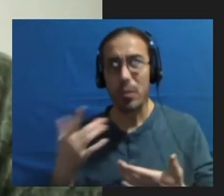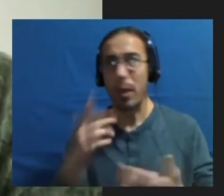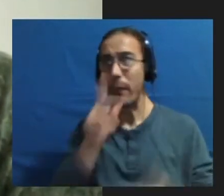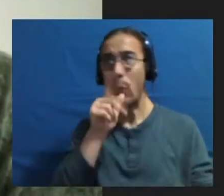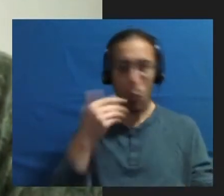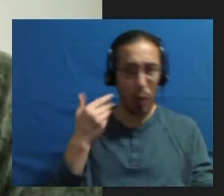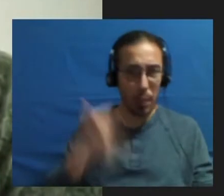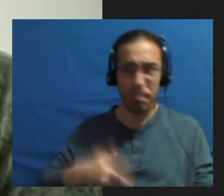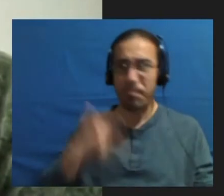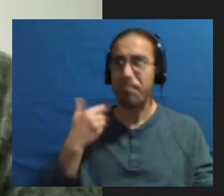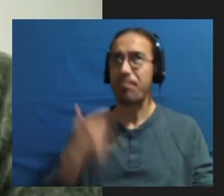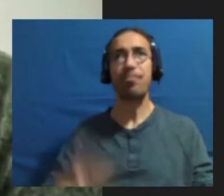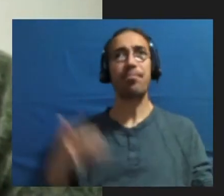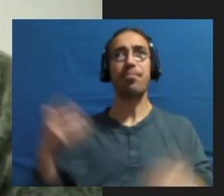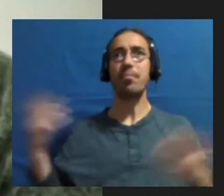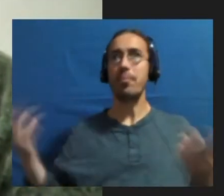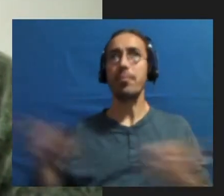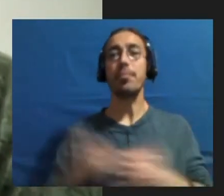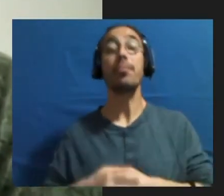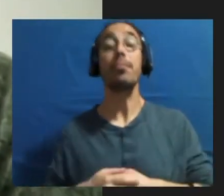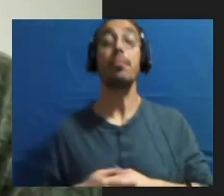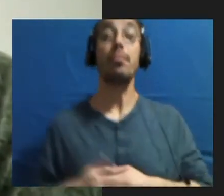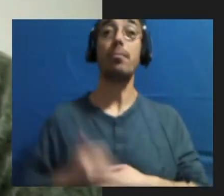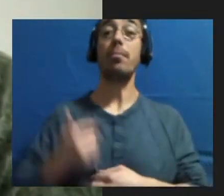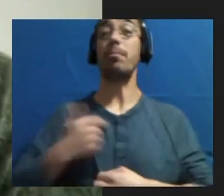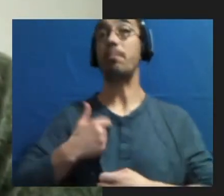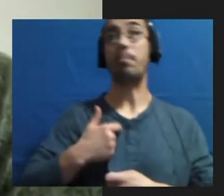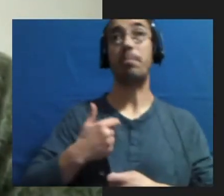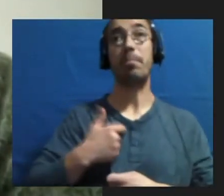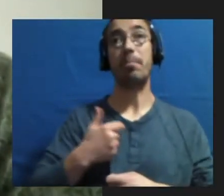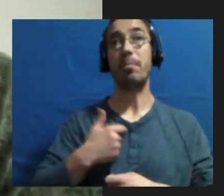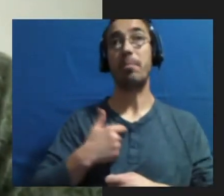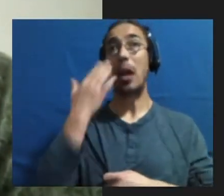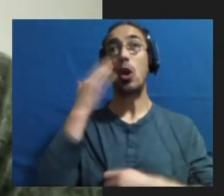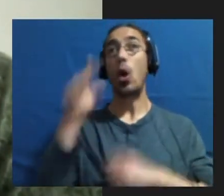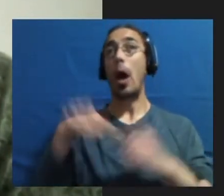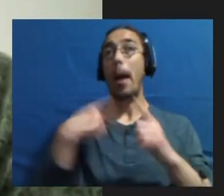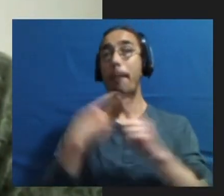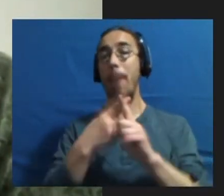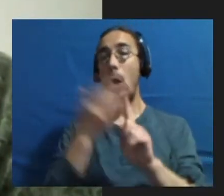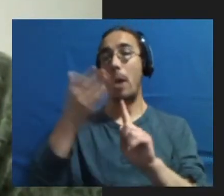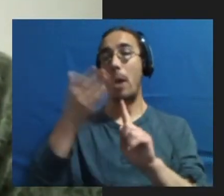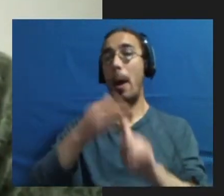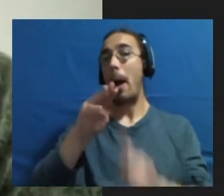because I didn't know about masking. I didn't know about